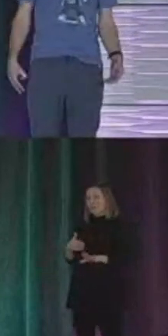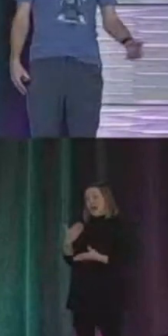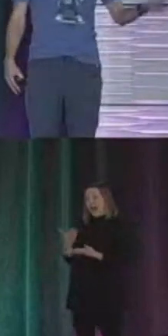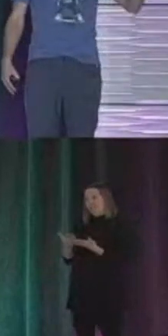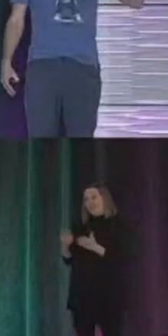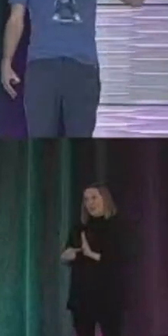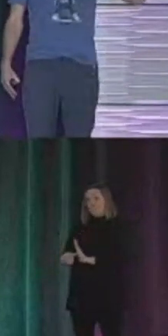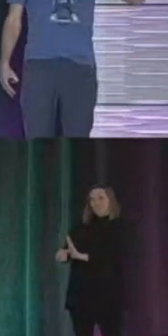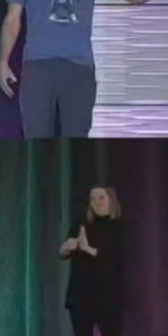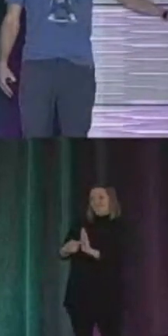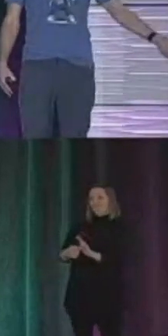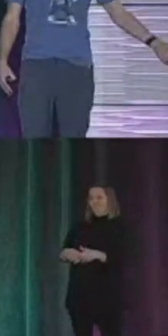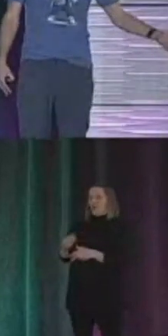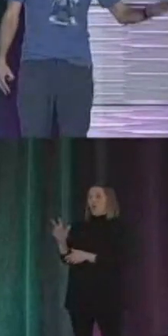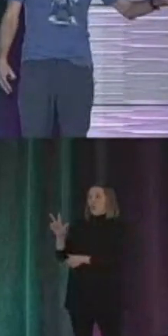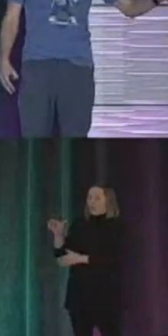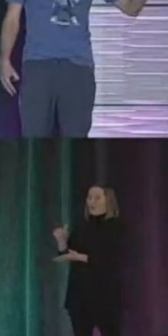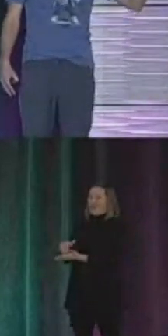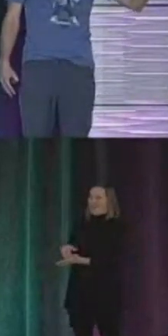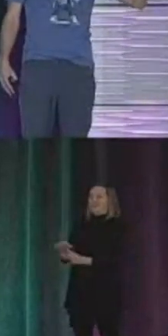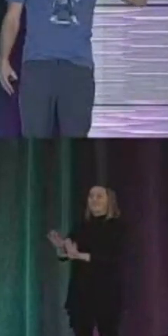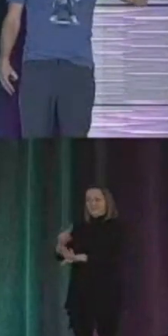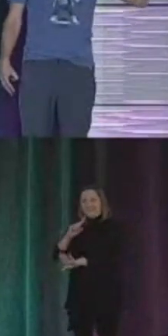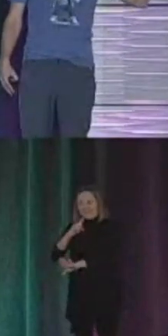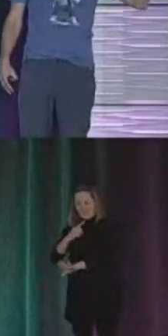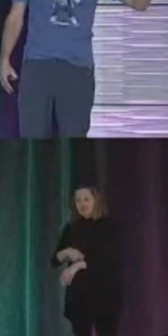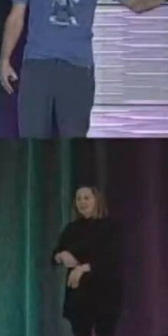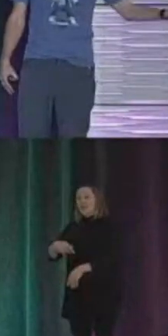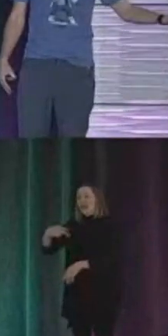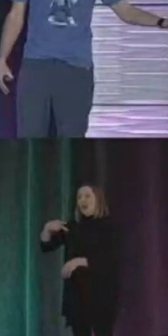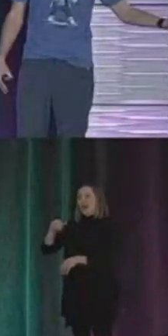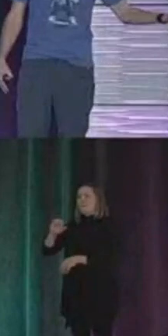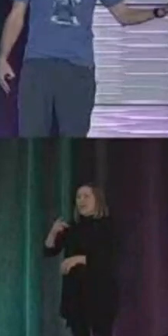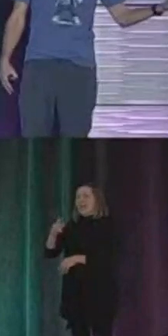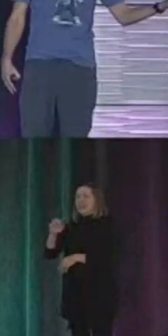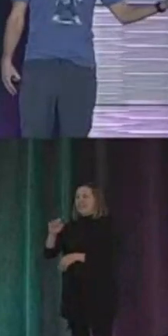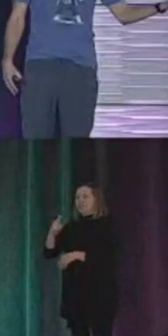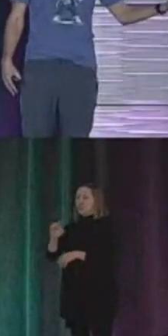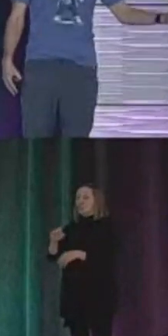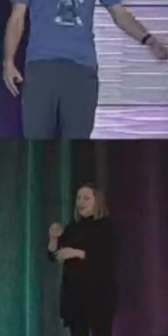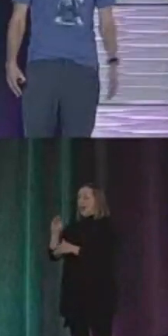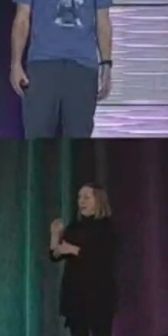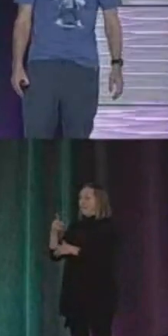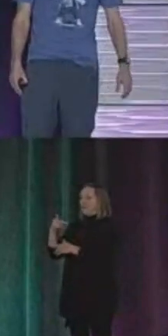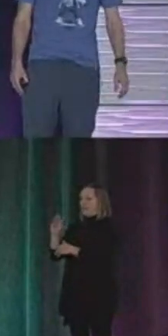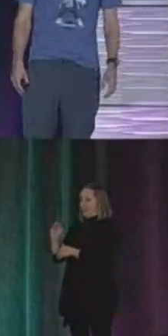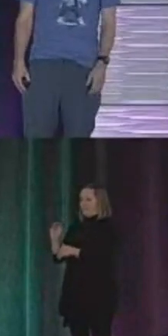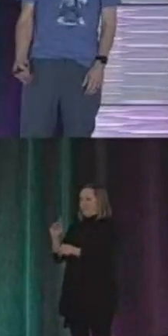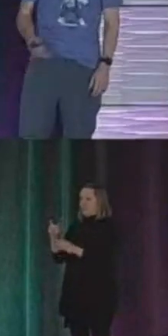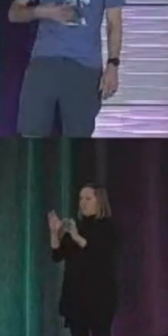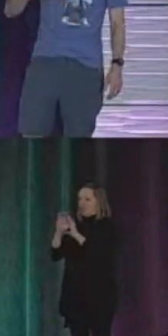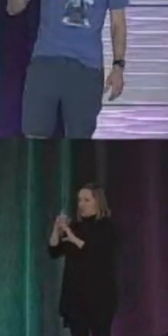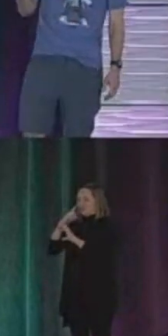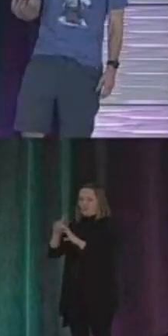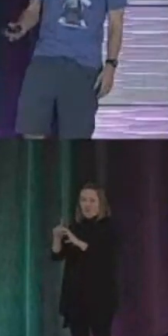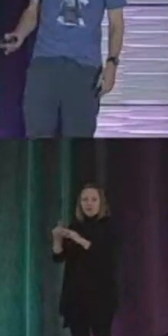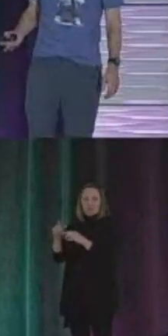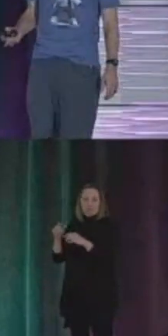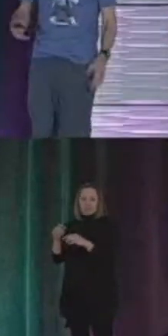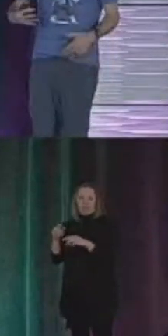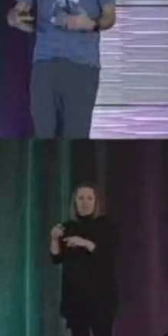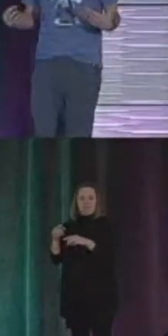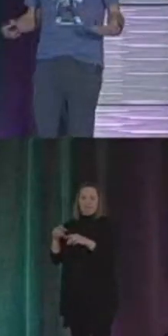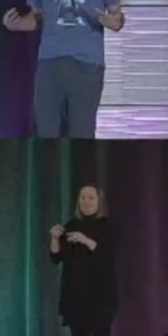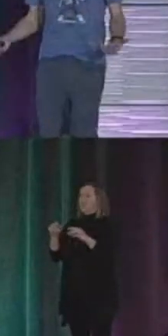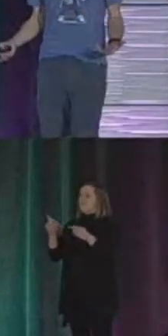evidence the 3,000, no joke, packages you have on NPM when you search for state management. I'm pretty